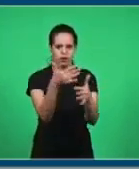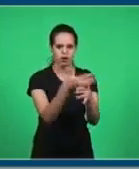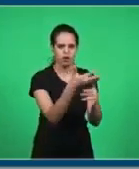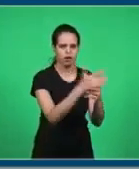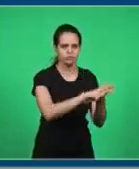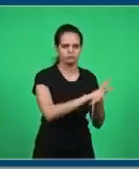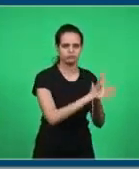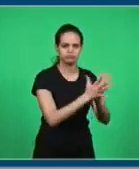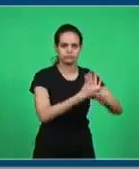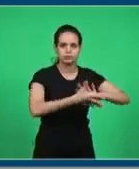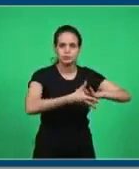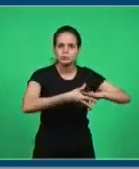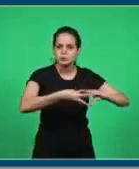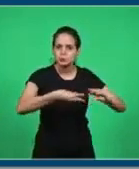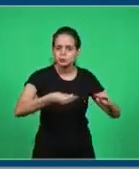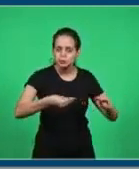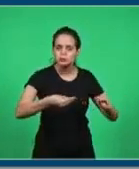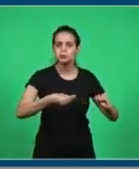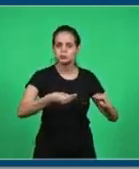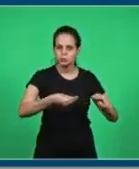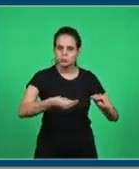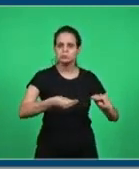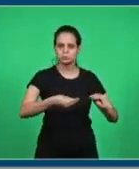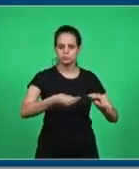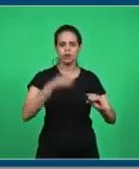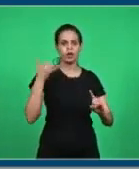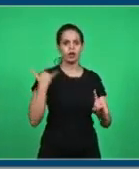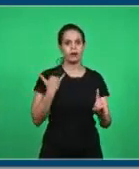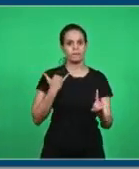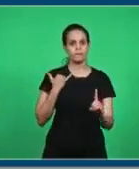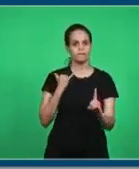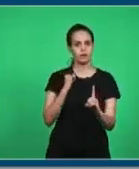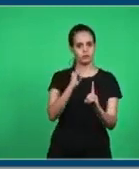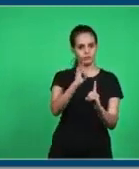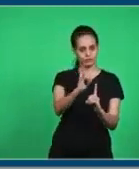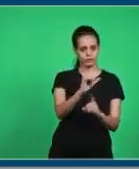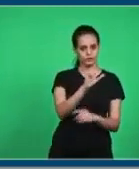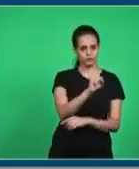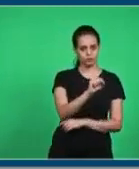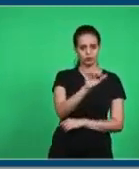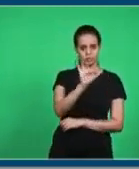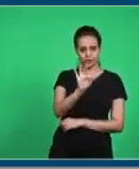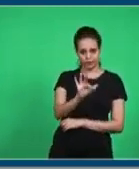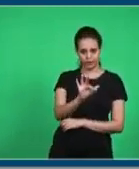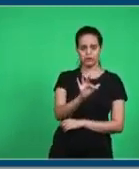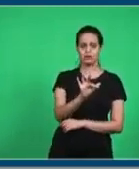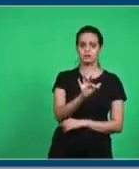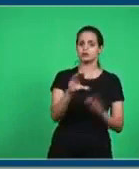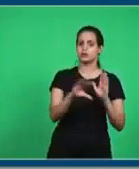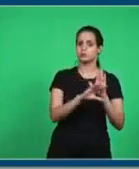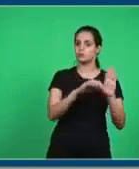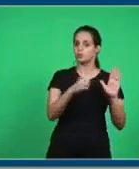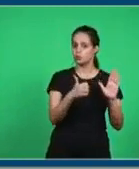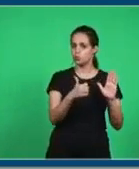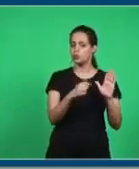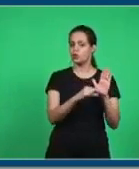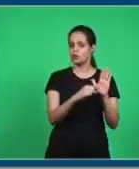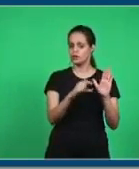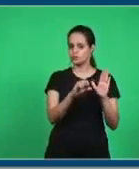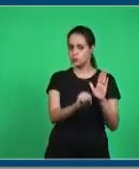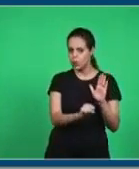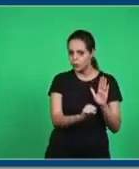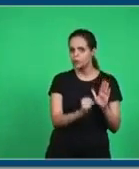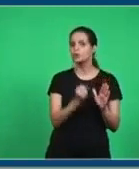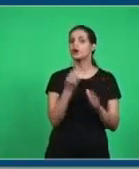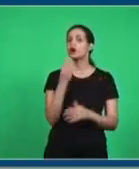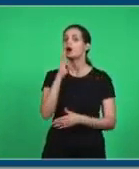it is, the prophecy of Zephaniah chapter 1 verse 8 being fulfilled in the parable of Matthew